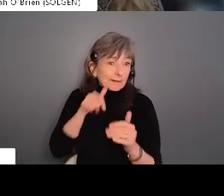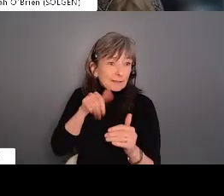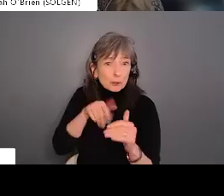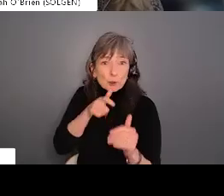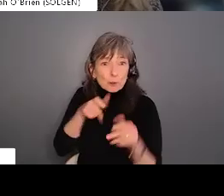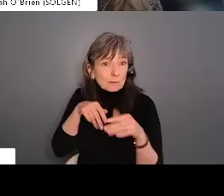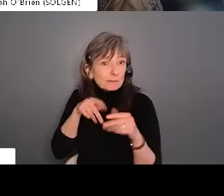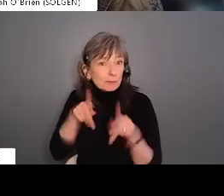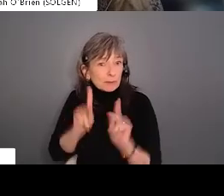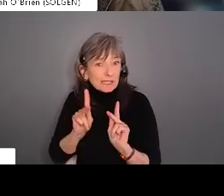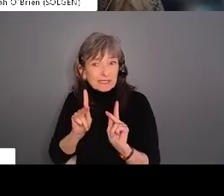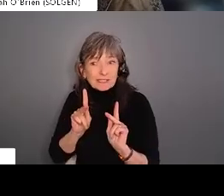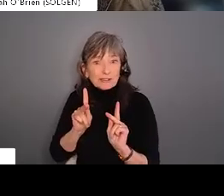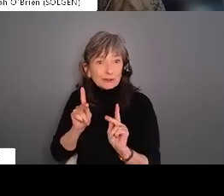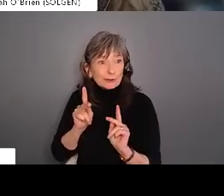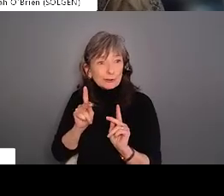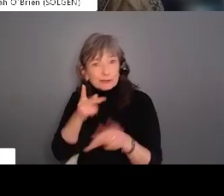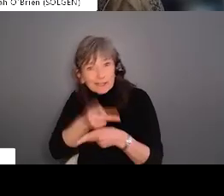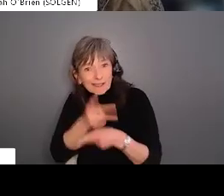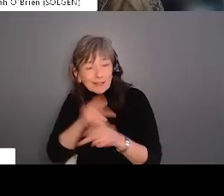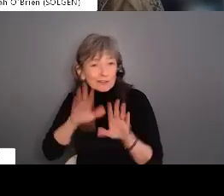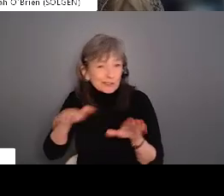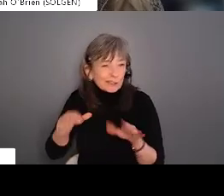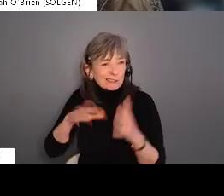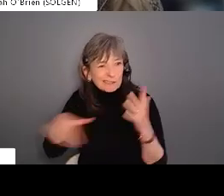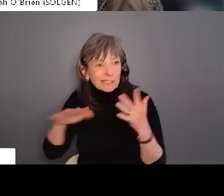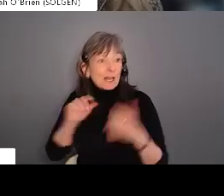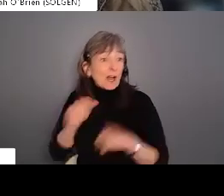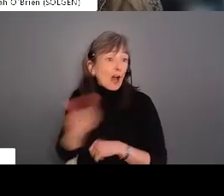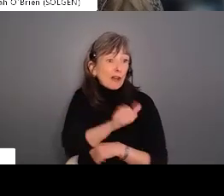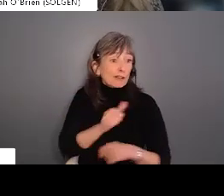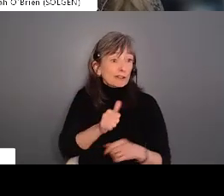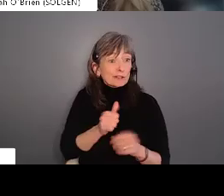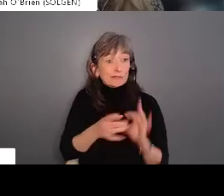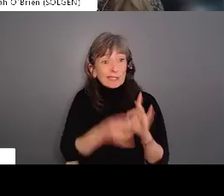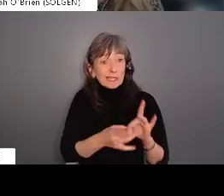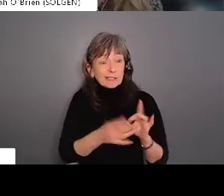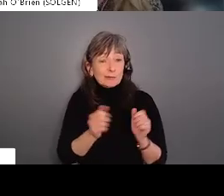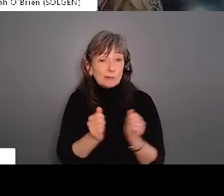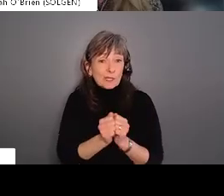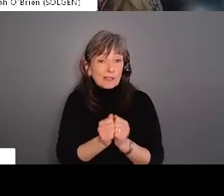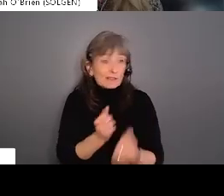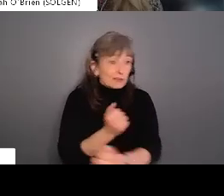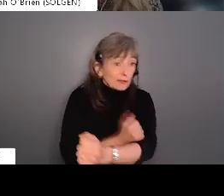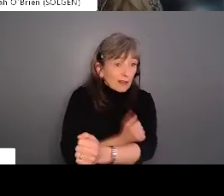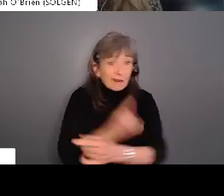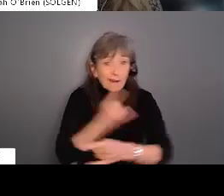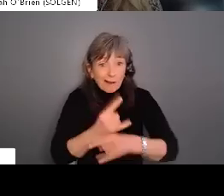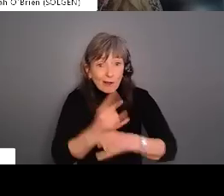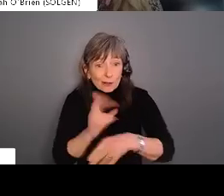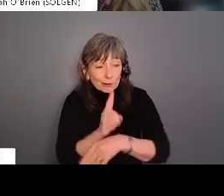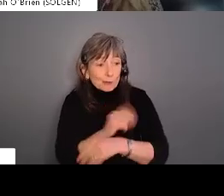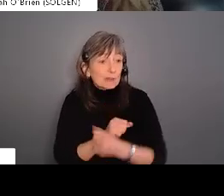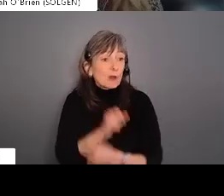on mental health and substance use. So these were cases where the individuals involved in the deaths